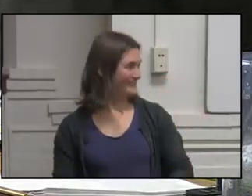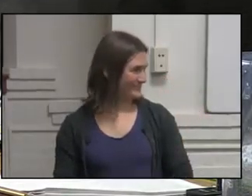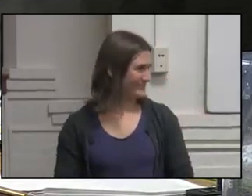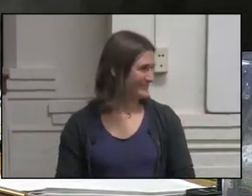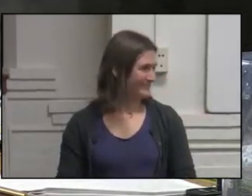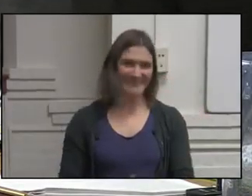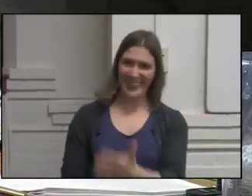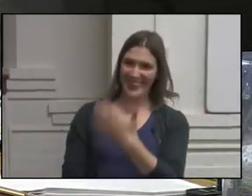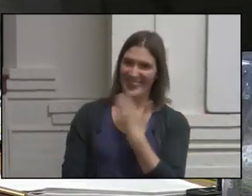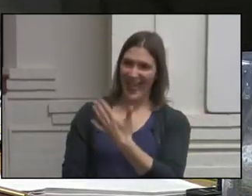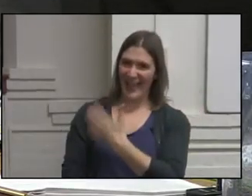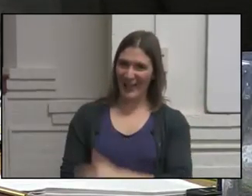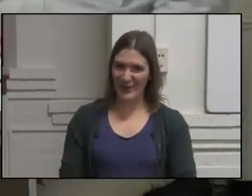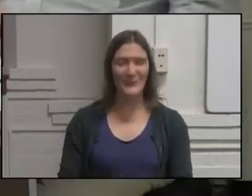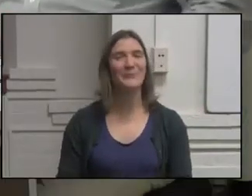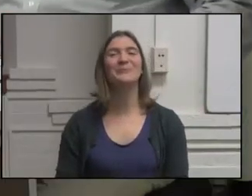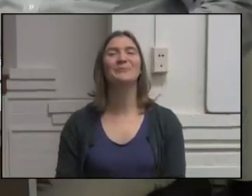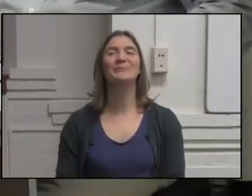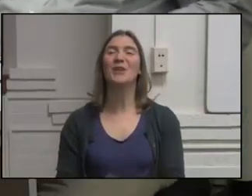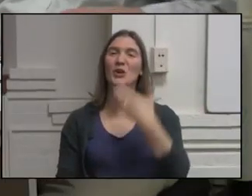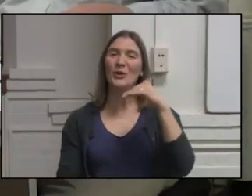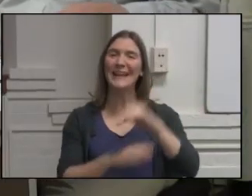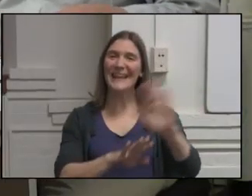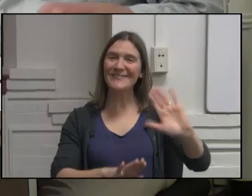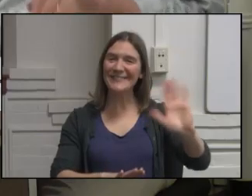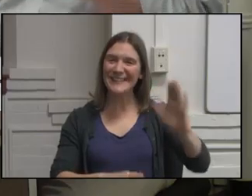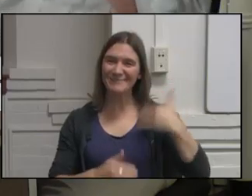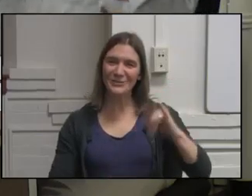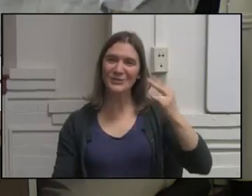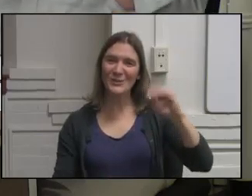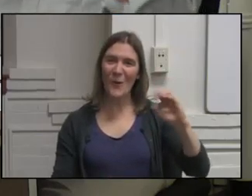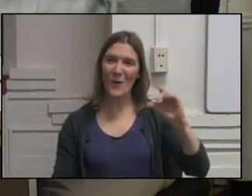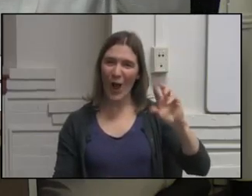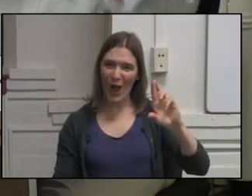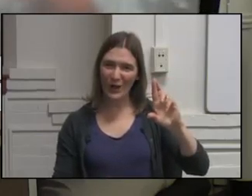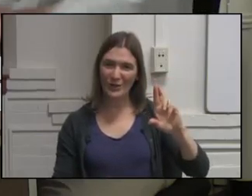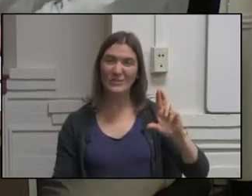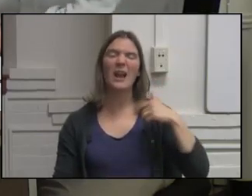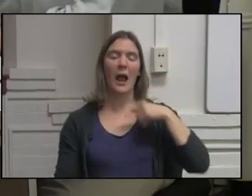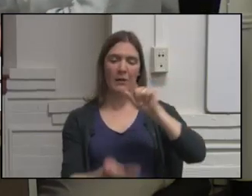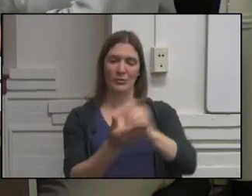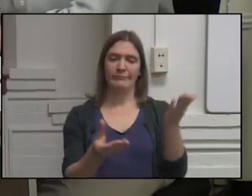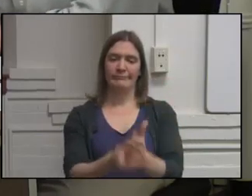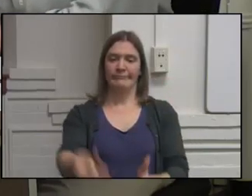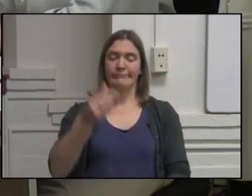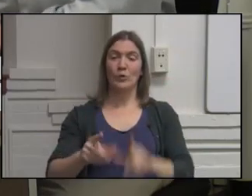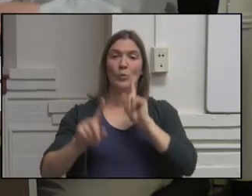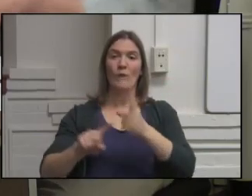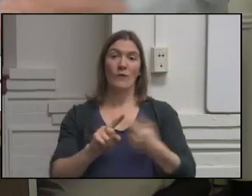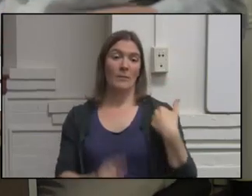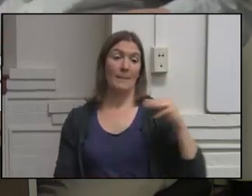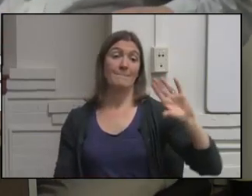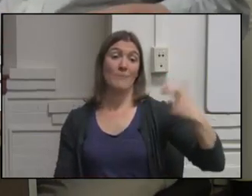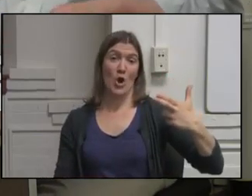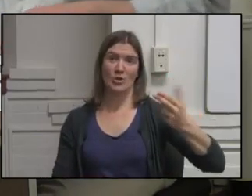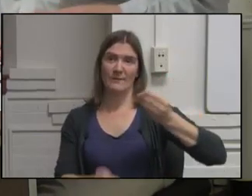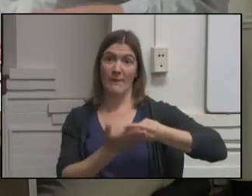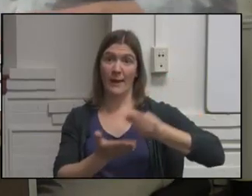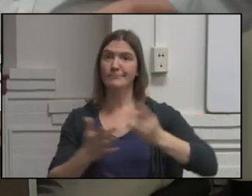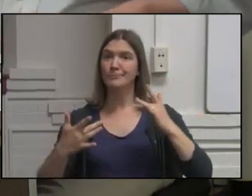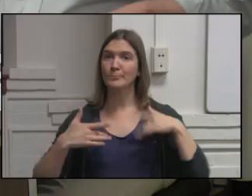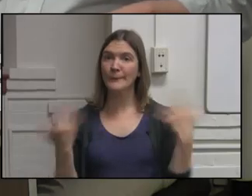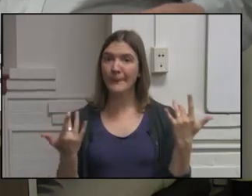finance director. Thank you, Brandy. You're welcome, John. Good evening, everyone. In your packet is the March financial report.